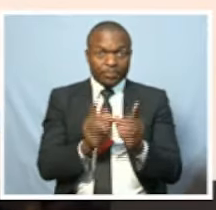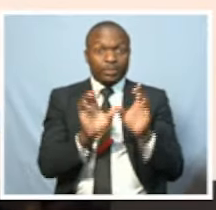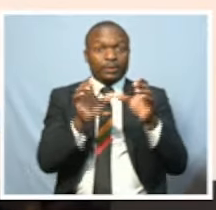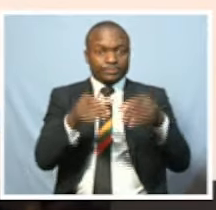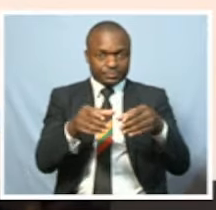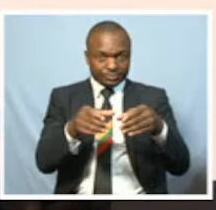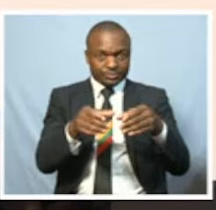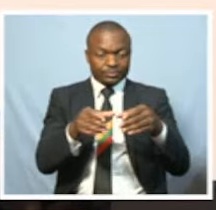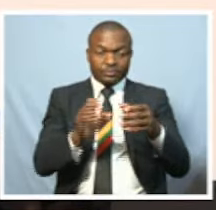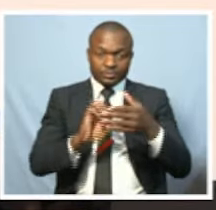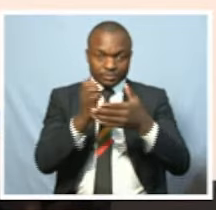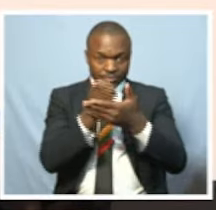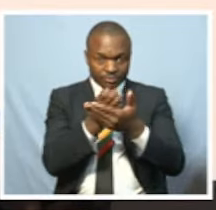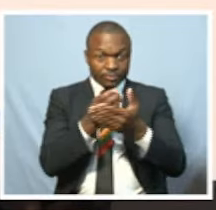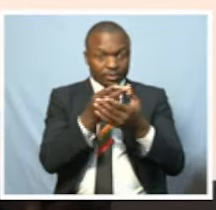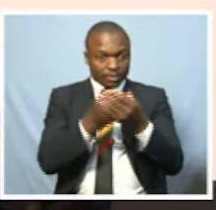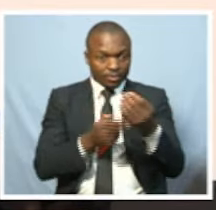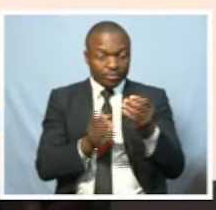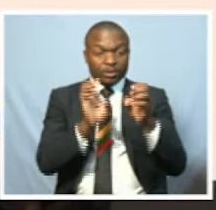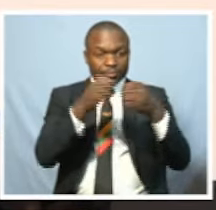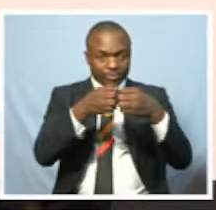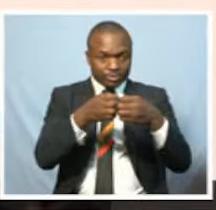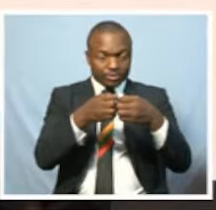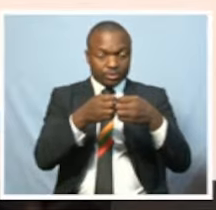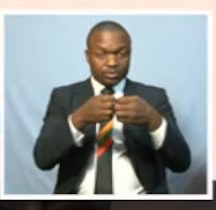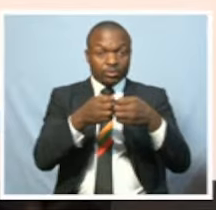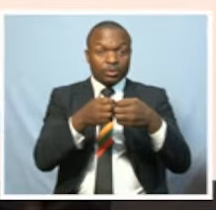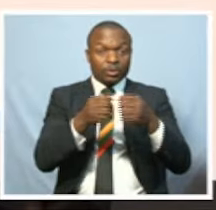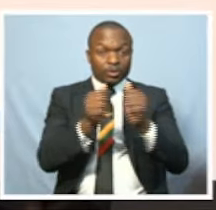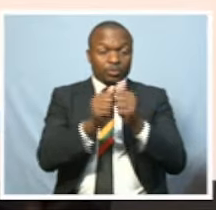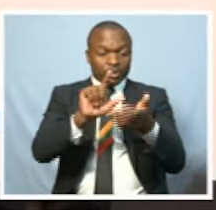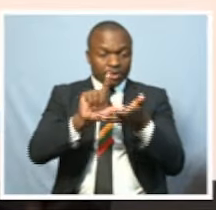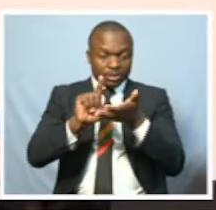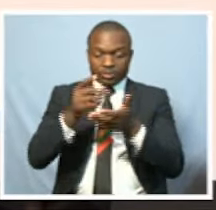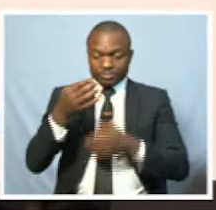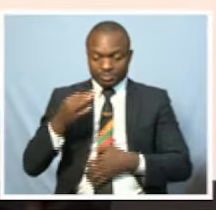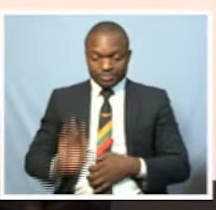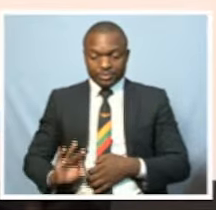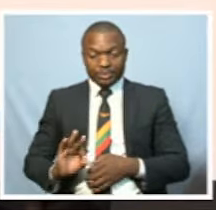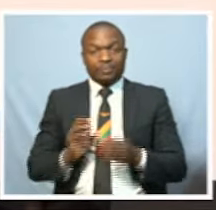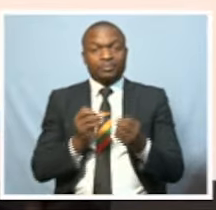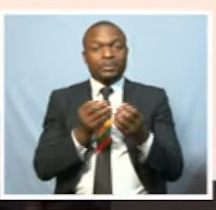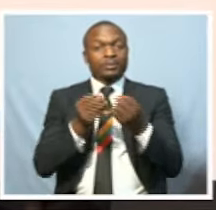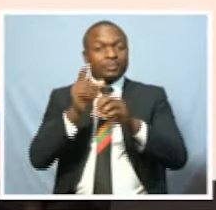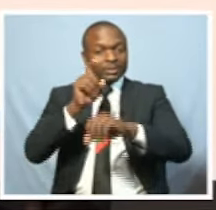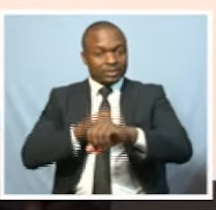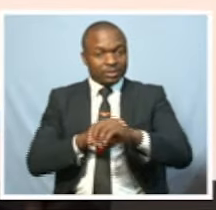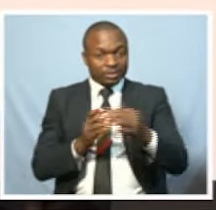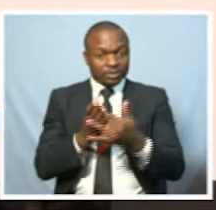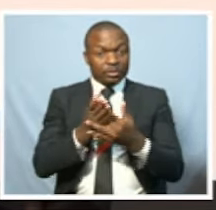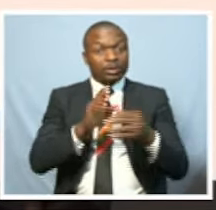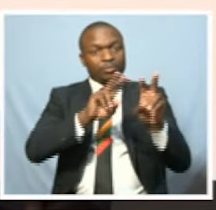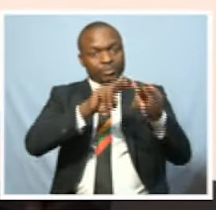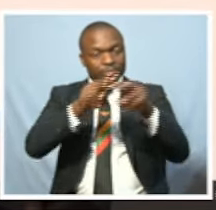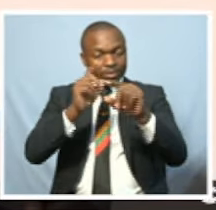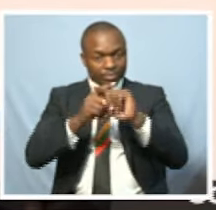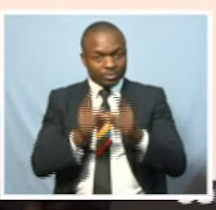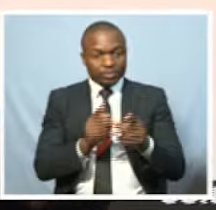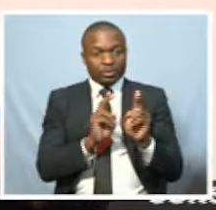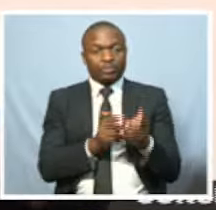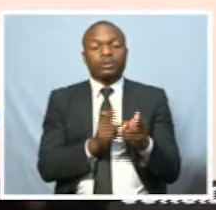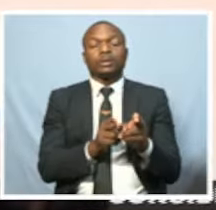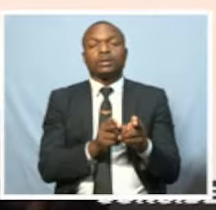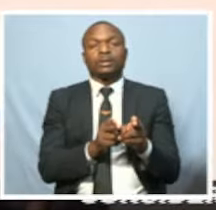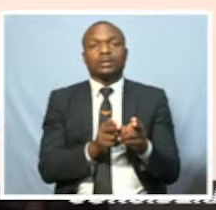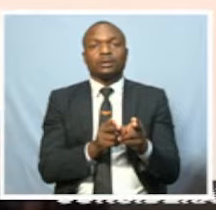Council engaged both the bank and the loan beneficiaries several times through monitoring, but the response is